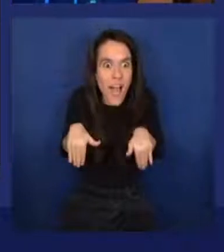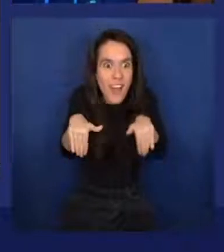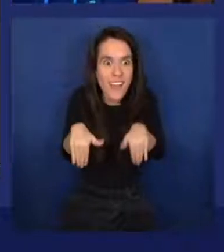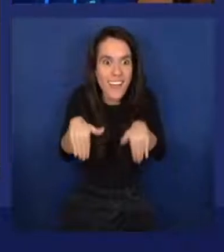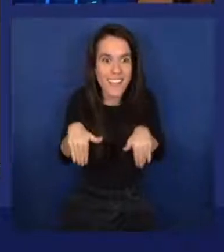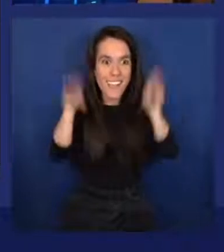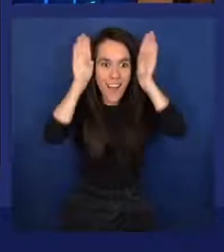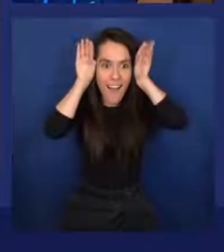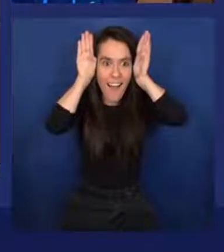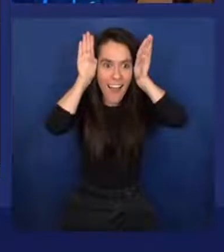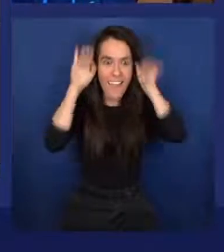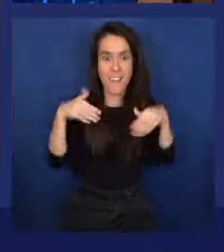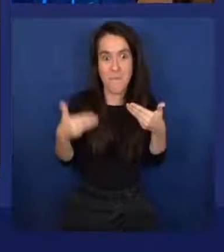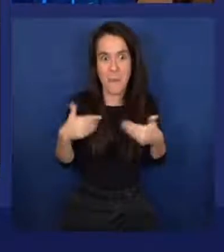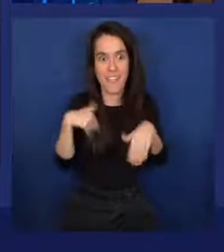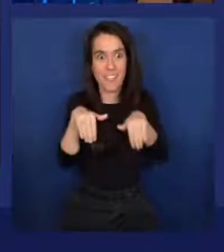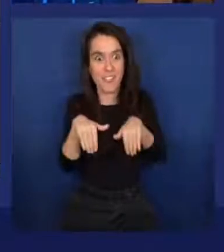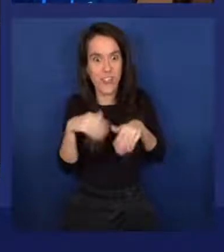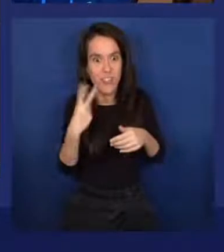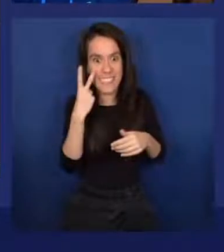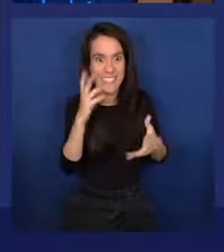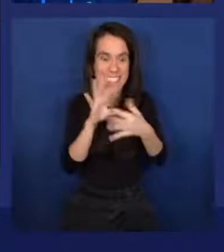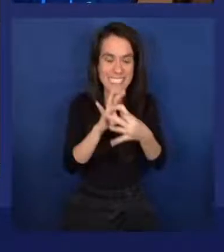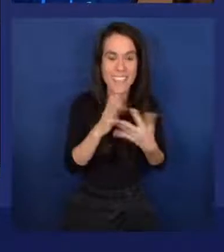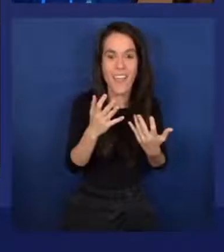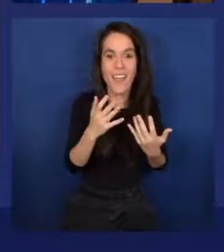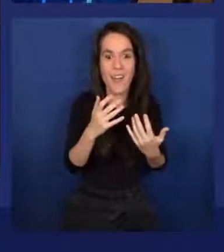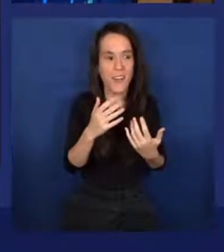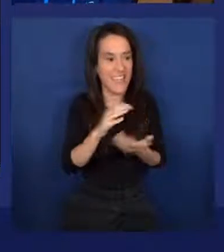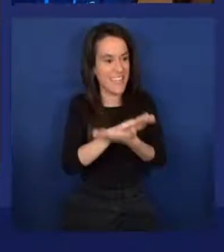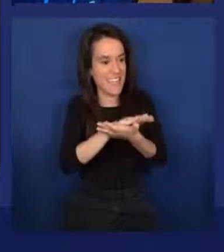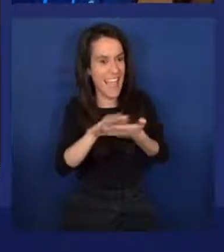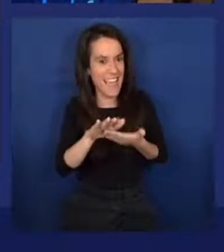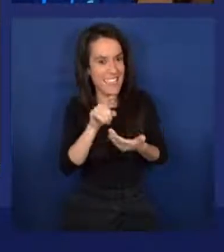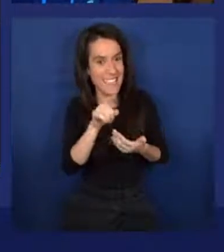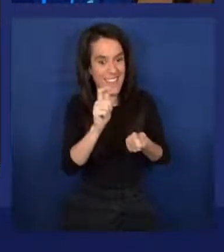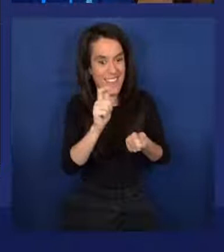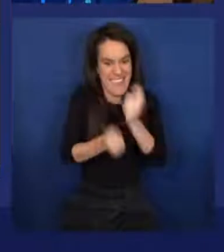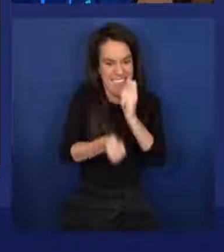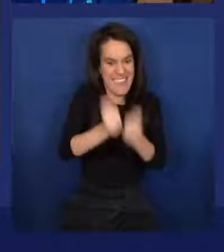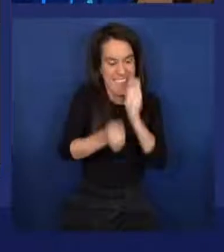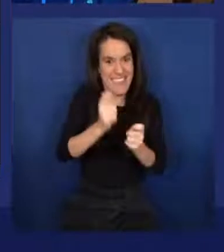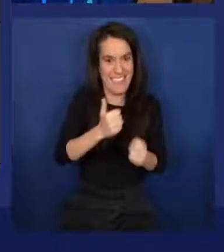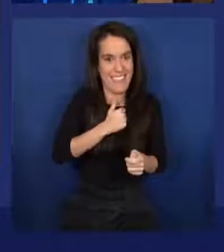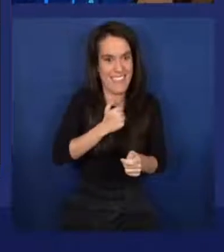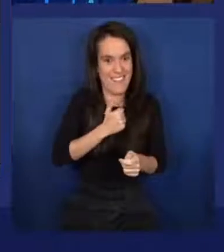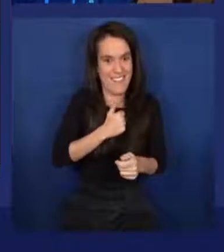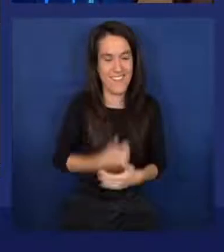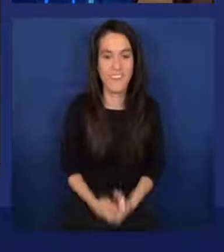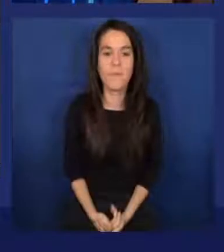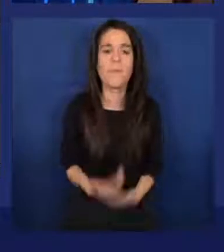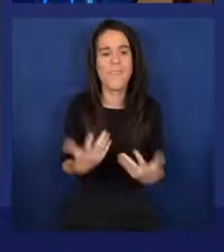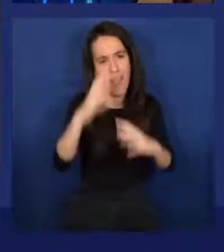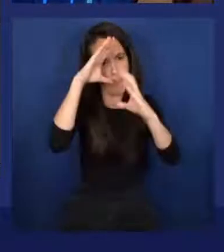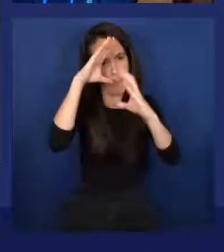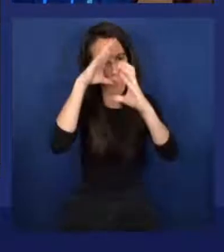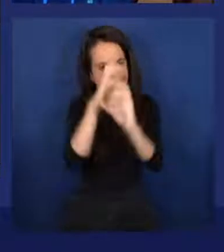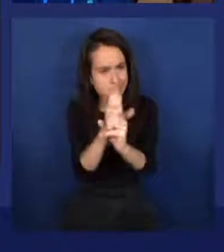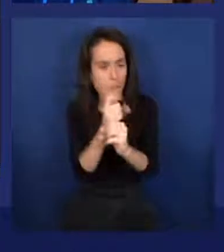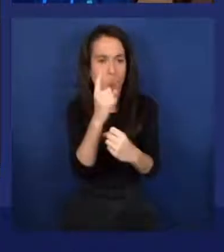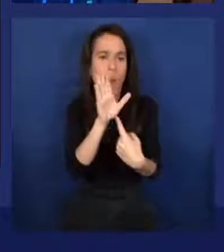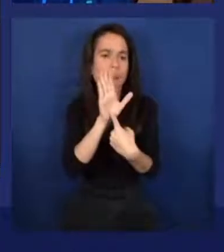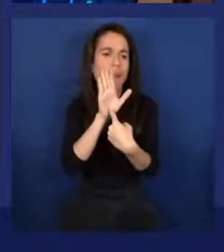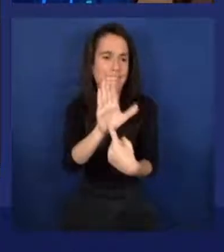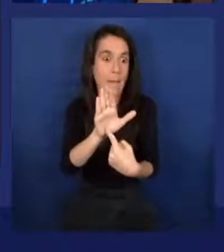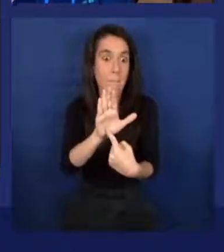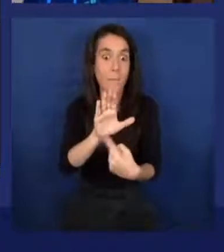dog spotter I built, and Amy Boyd wrote a really nice tutorial for that too. But now we're going to focus on